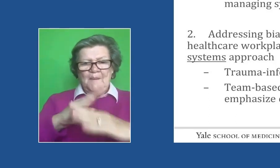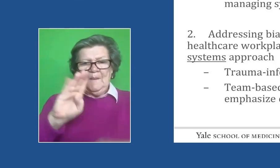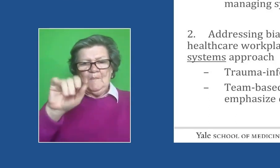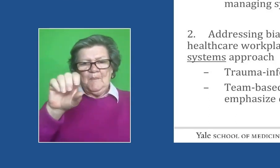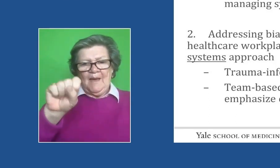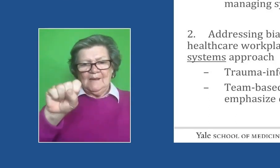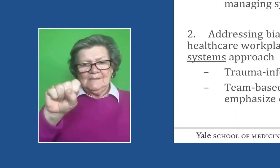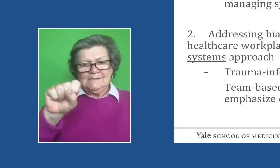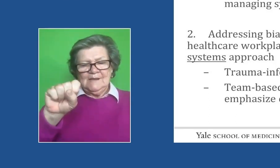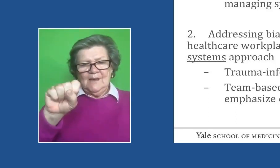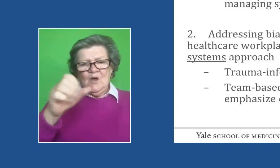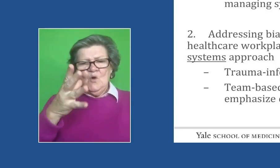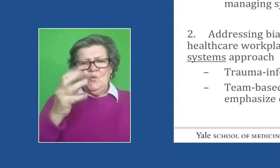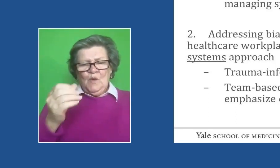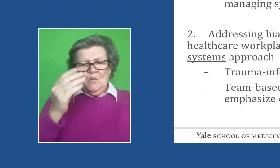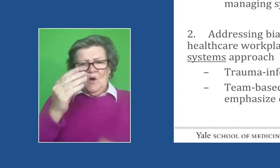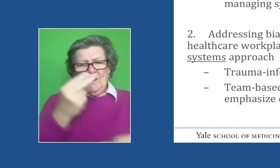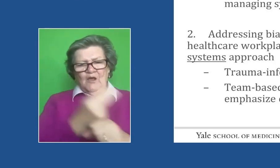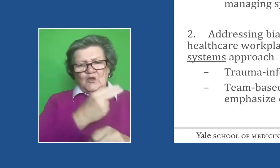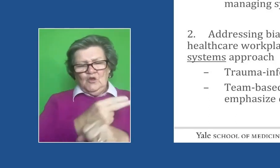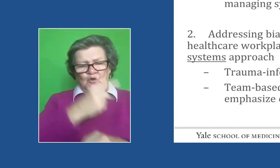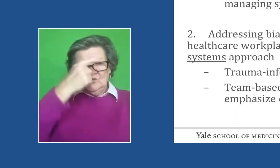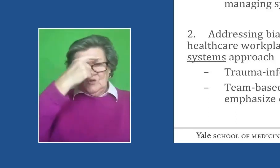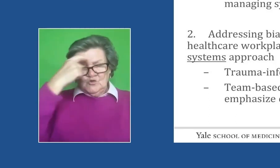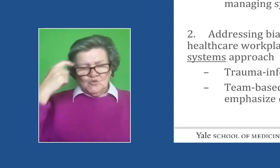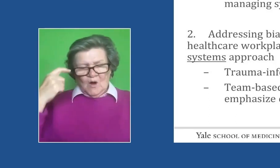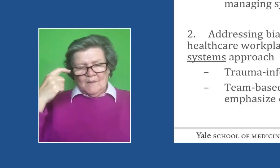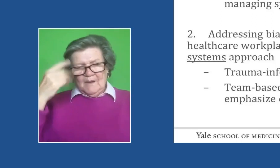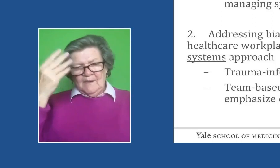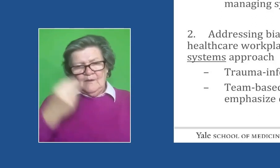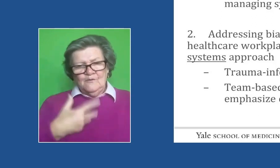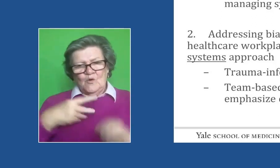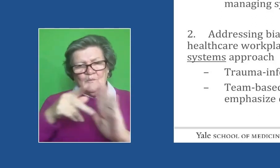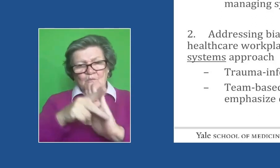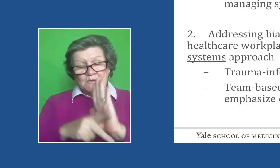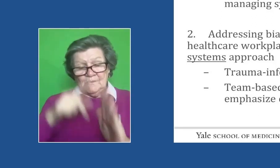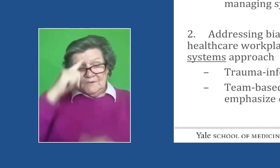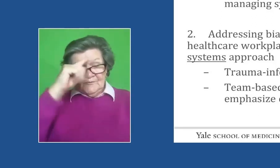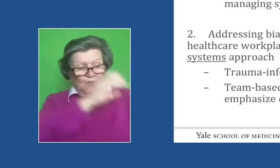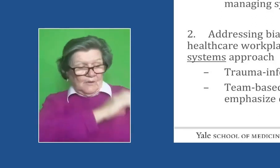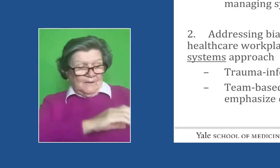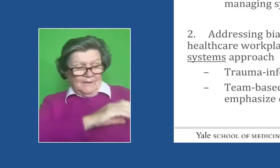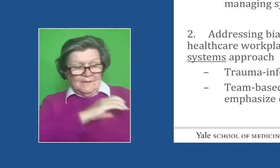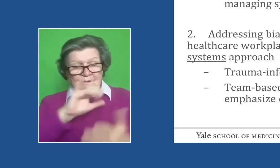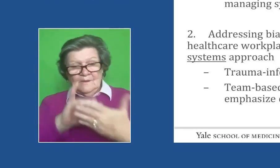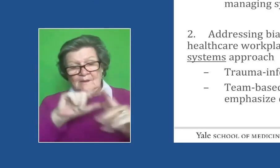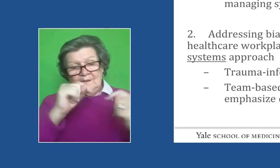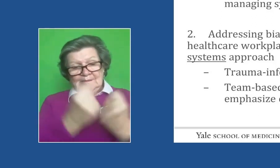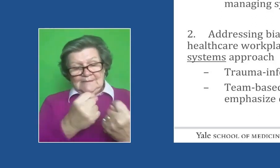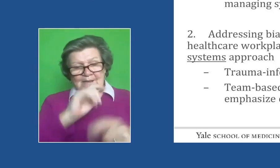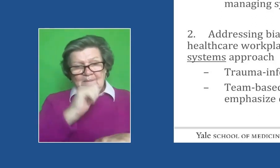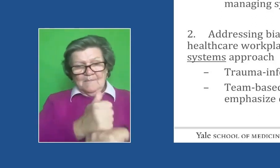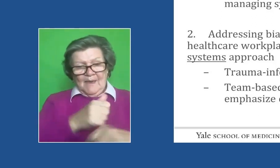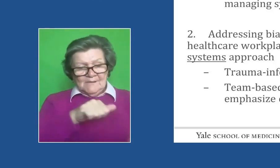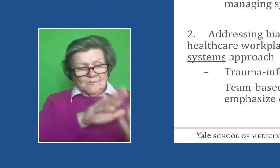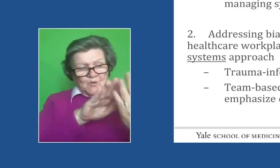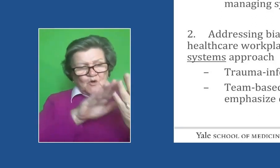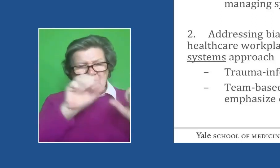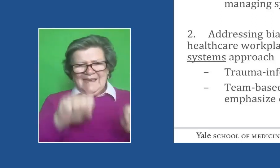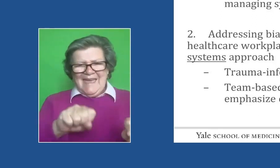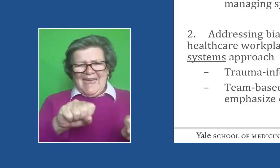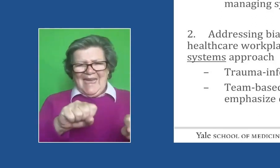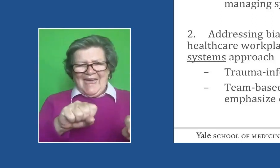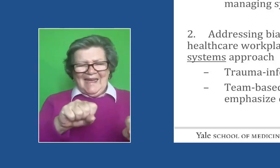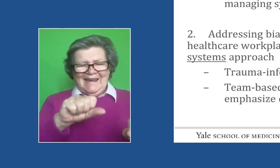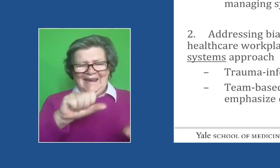wanted to do was apply trauma-informed principles and anti-bias training for clinicians, and that team-based approaches can hopefully de-emphasize